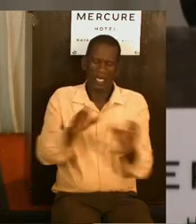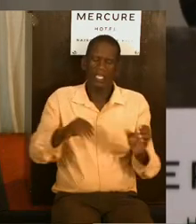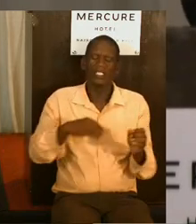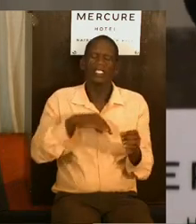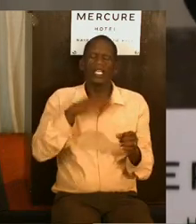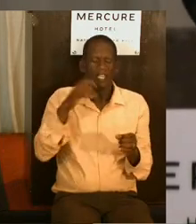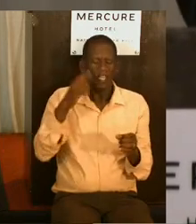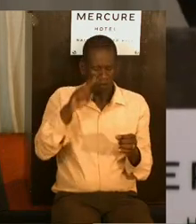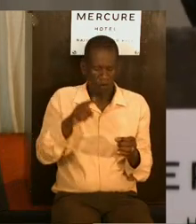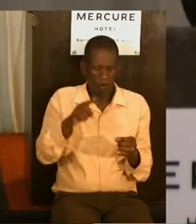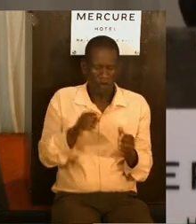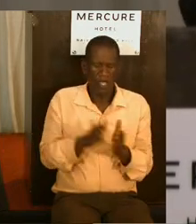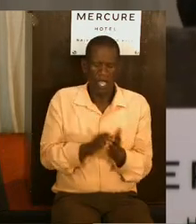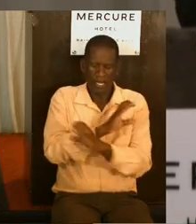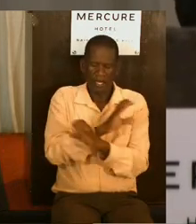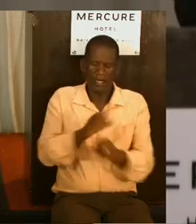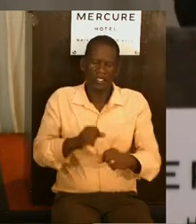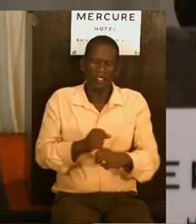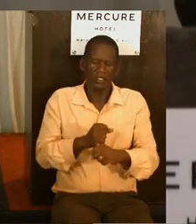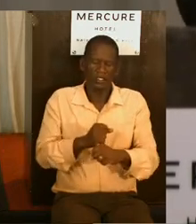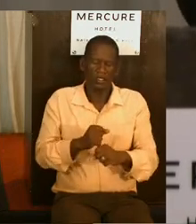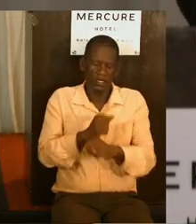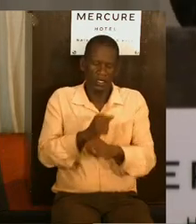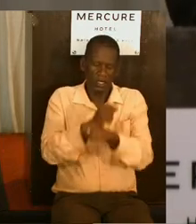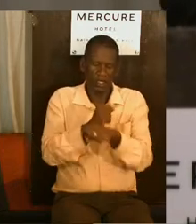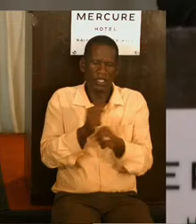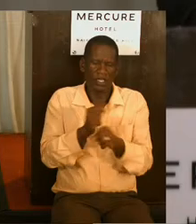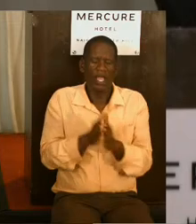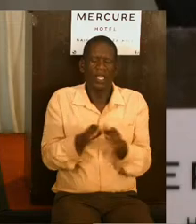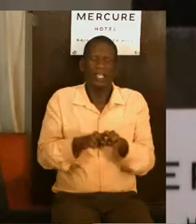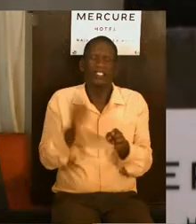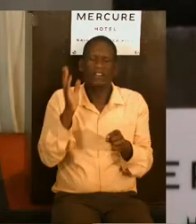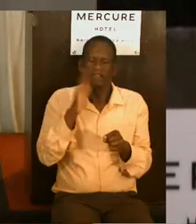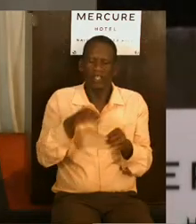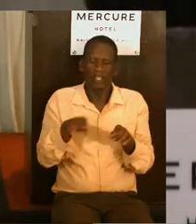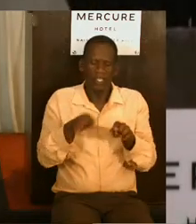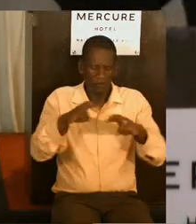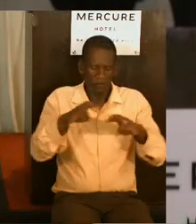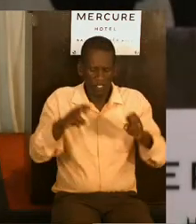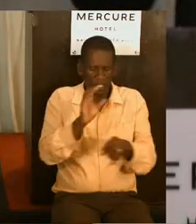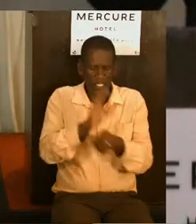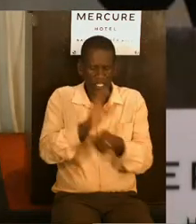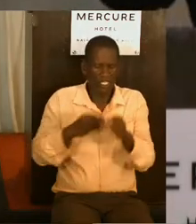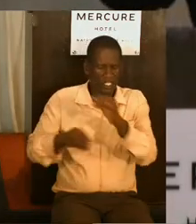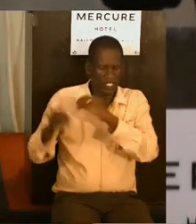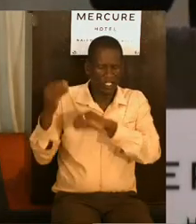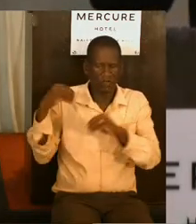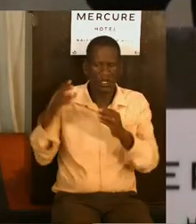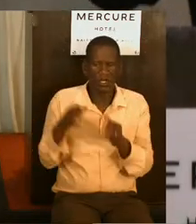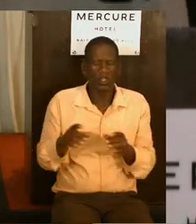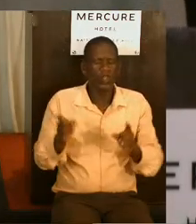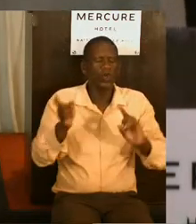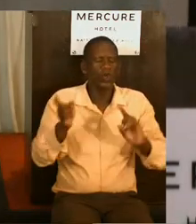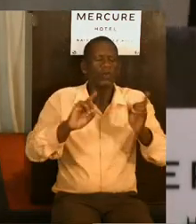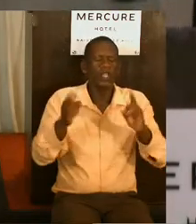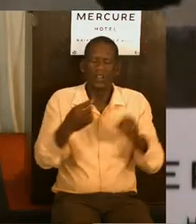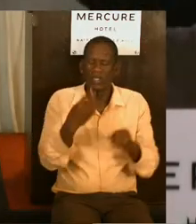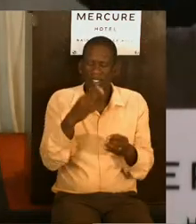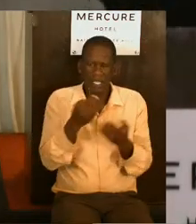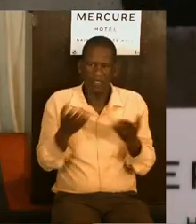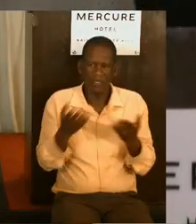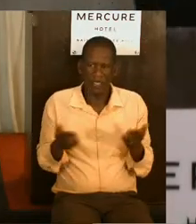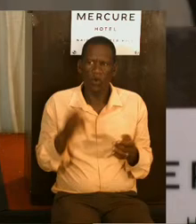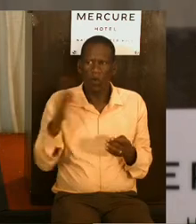for and Christ defended and as I finish even if you look at church history we don't we haven't seen anything